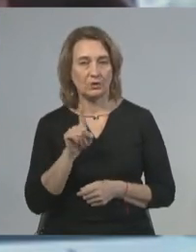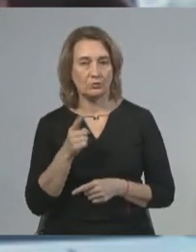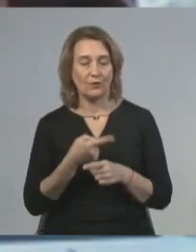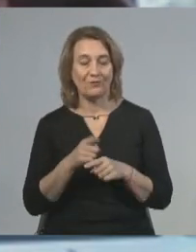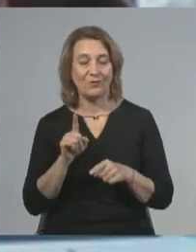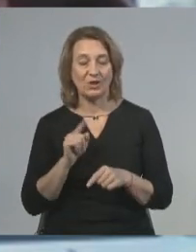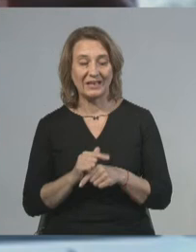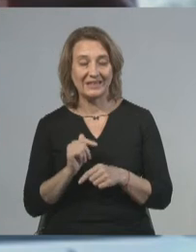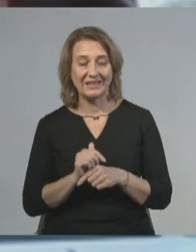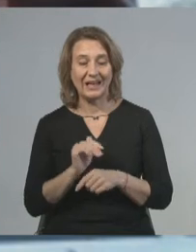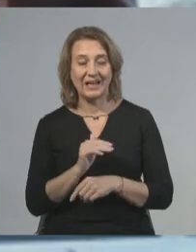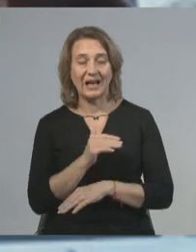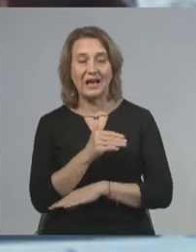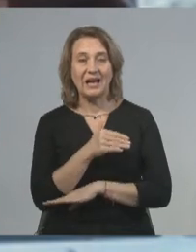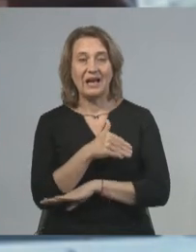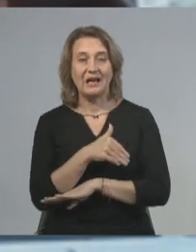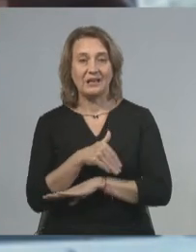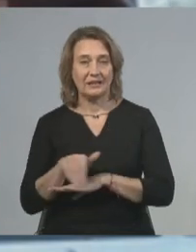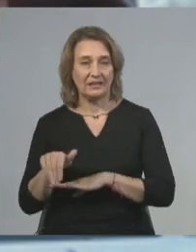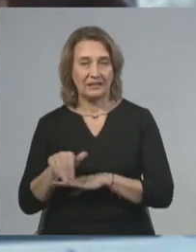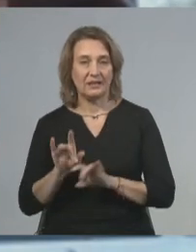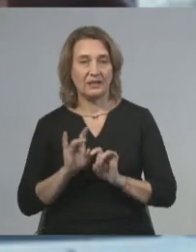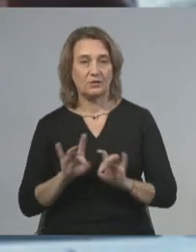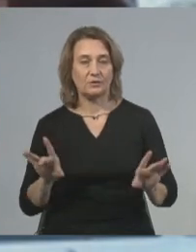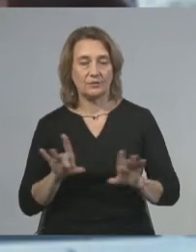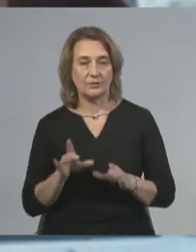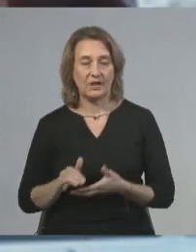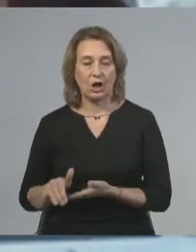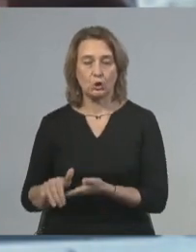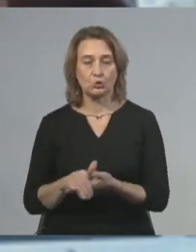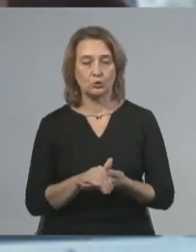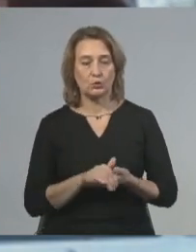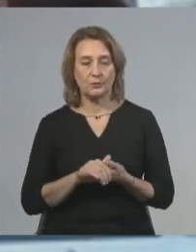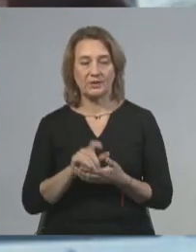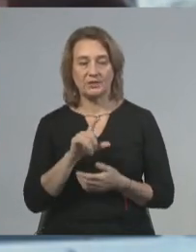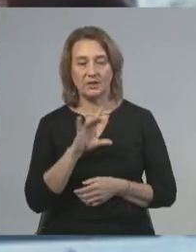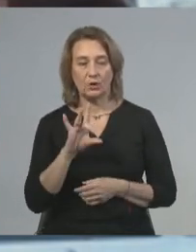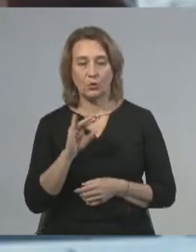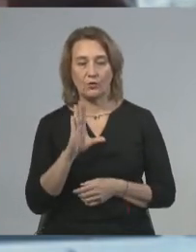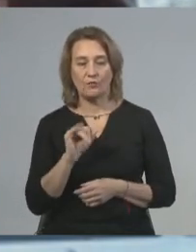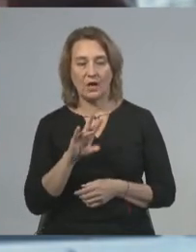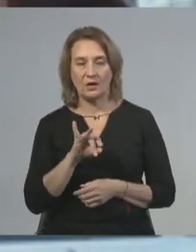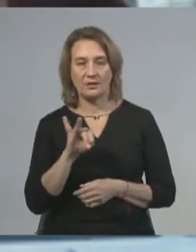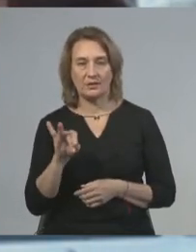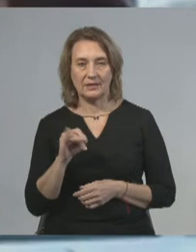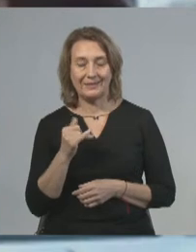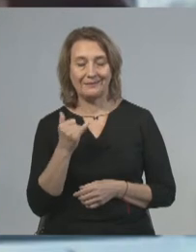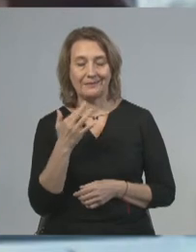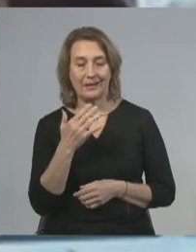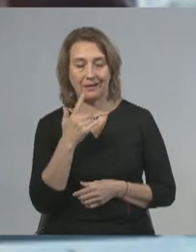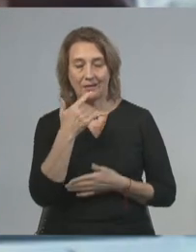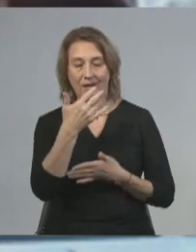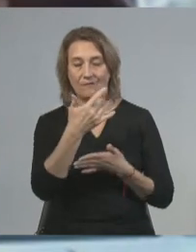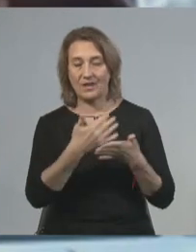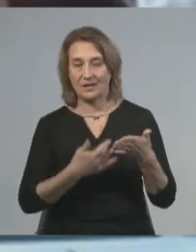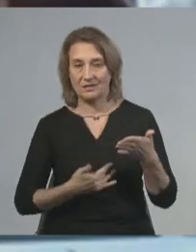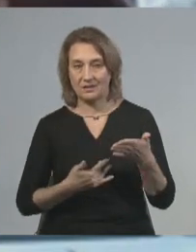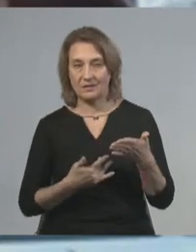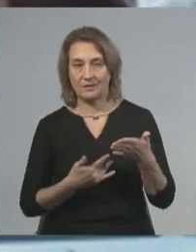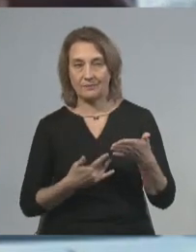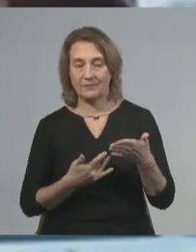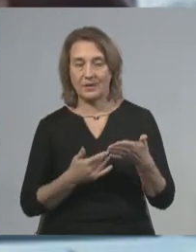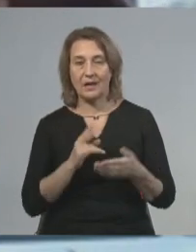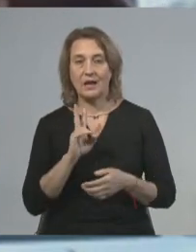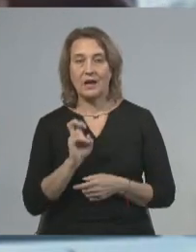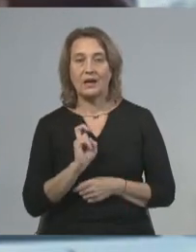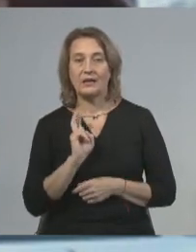society in many different ways and also when we talk about how we deal with violence how